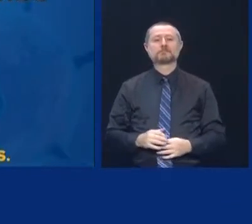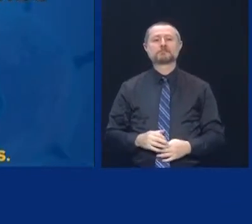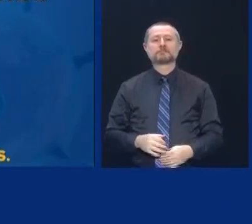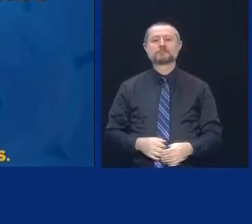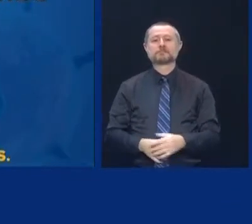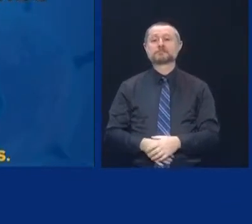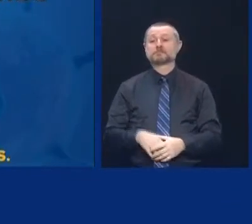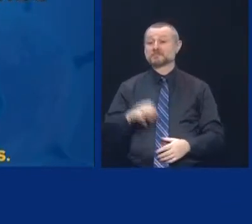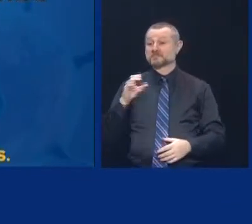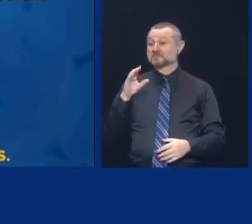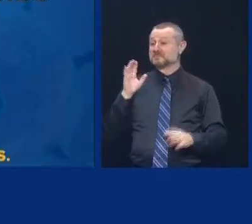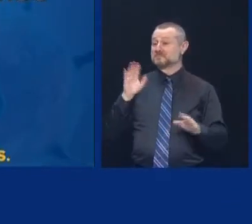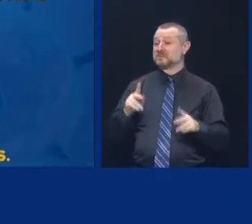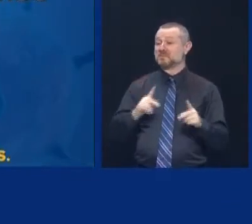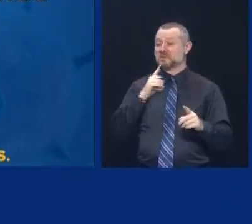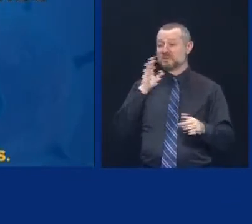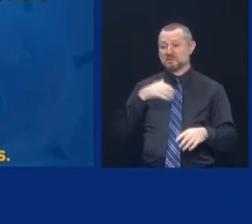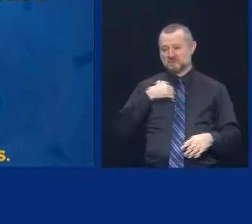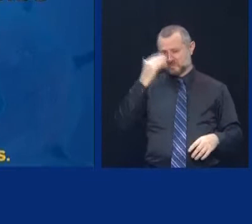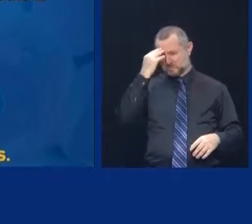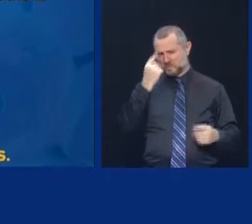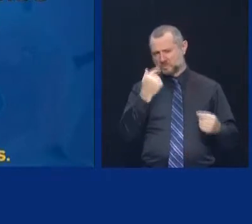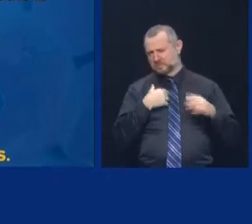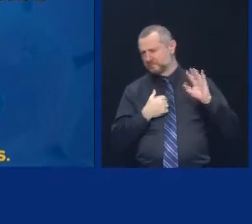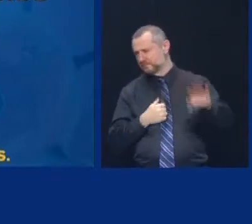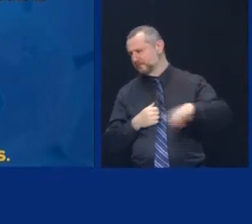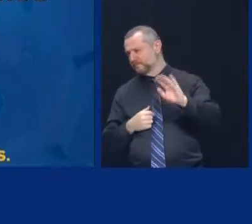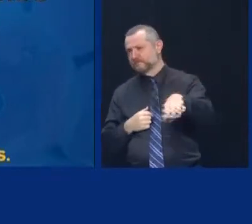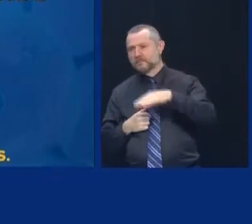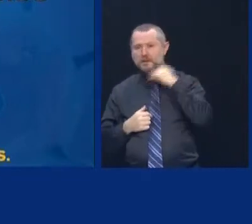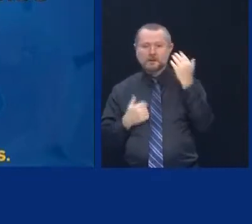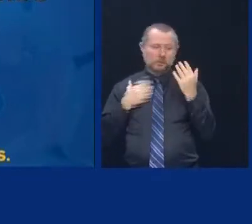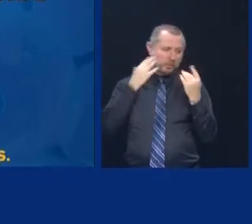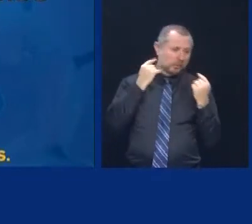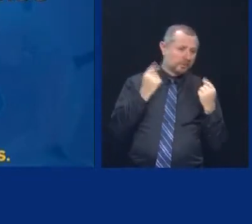I can be smart. I know what I have to look out for. Oh, really?